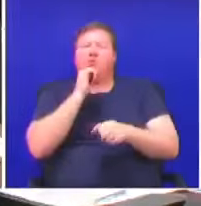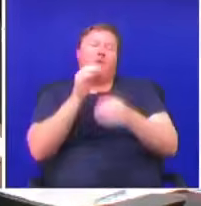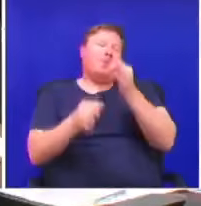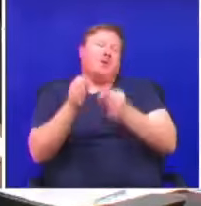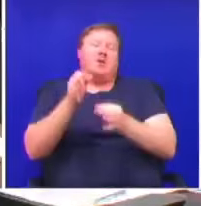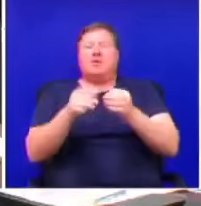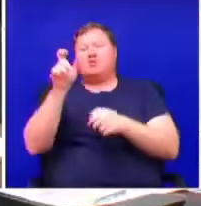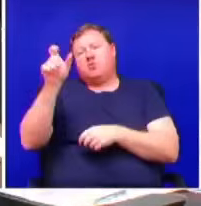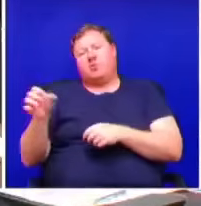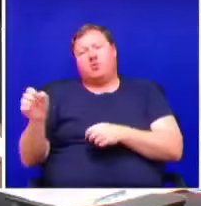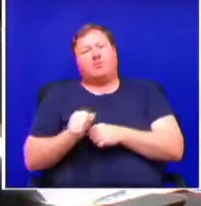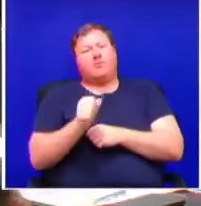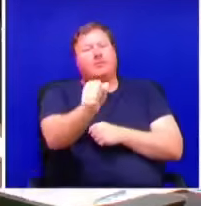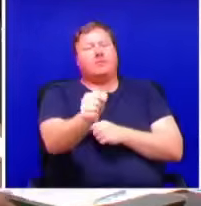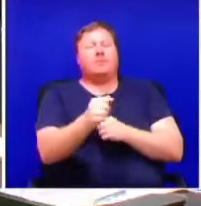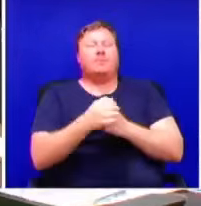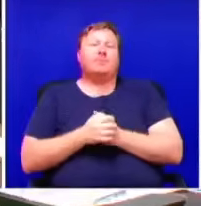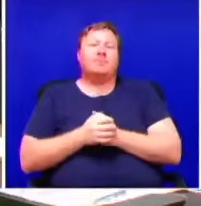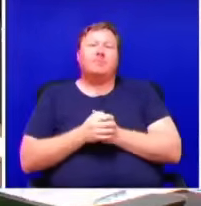Honorable President.